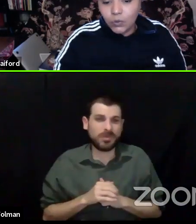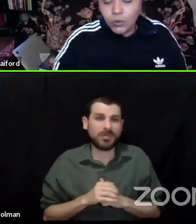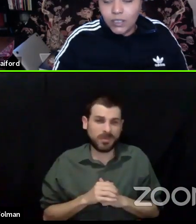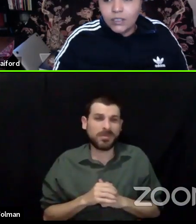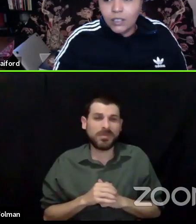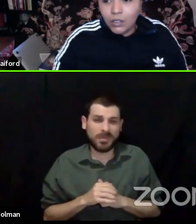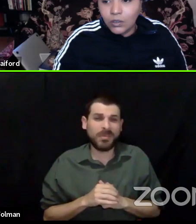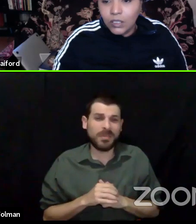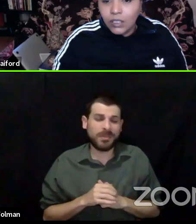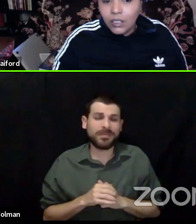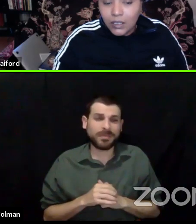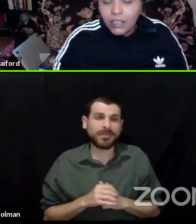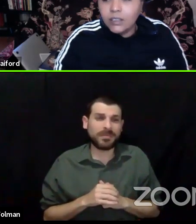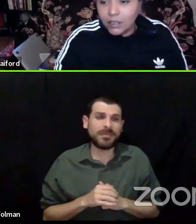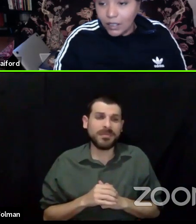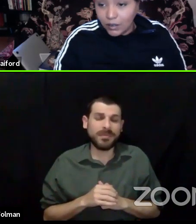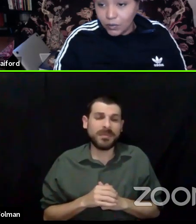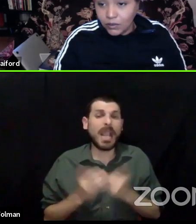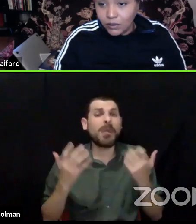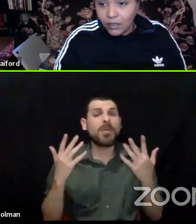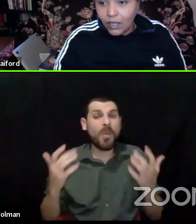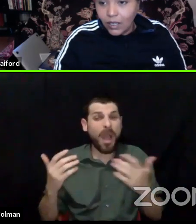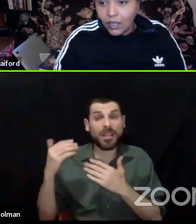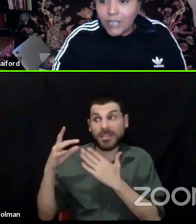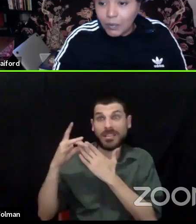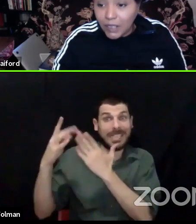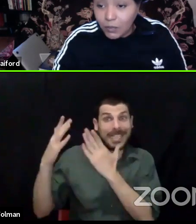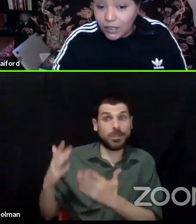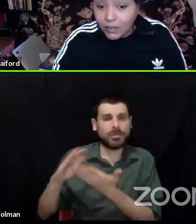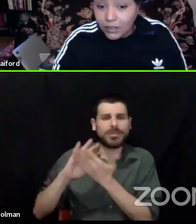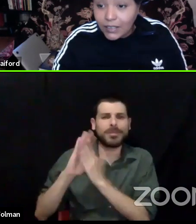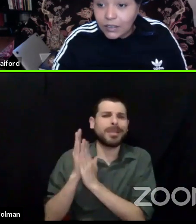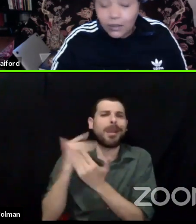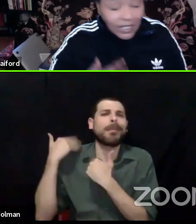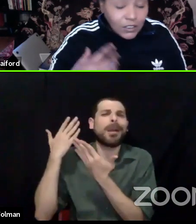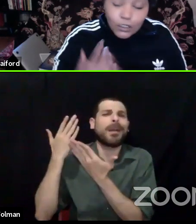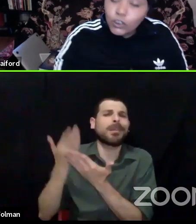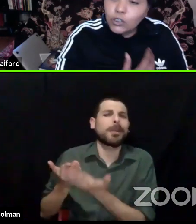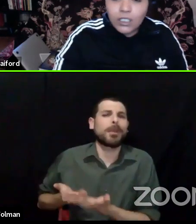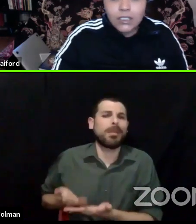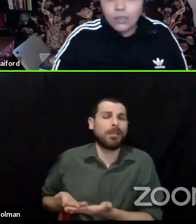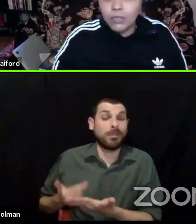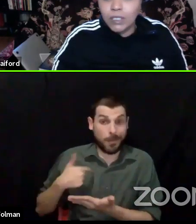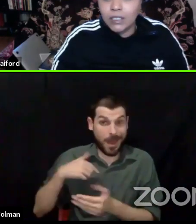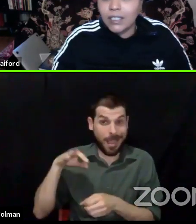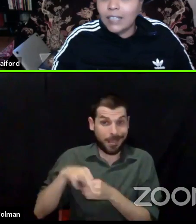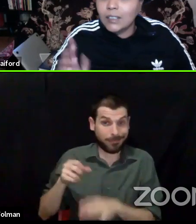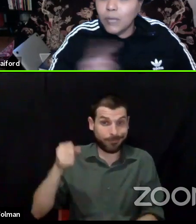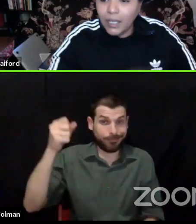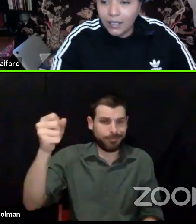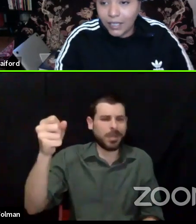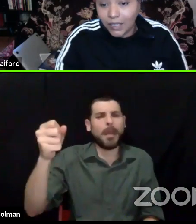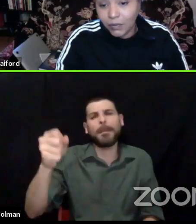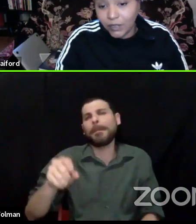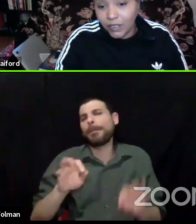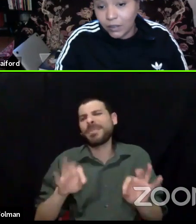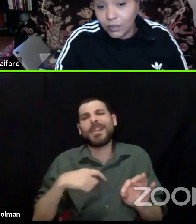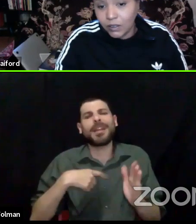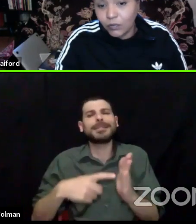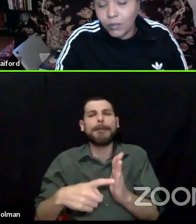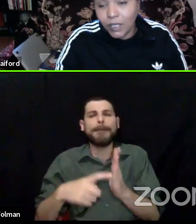position where we get to hold leaders accountable. And once I become a leader, that's usual customary, and I demand that type